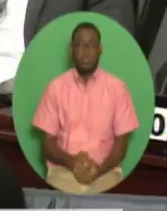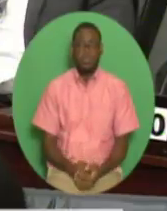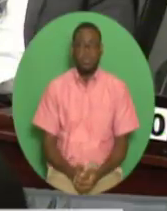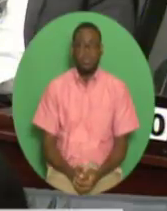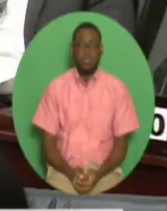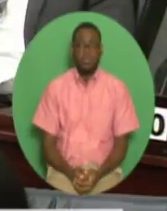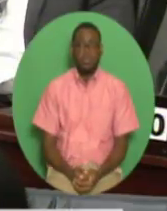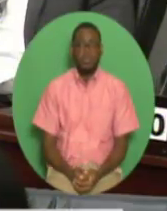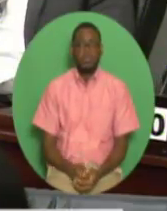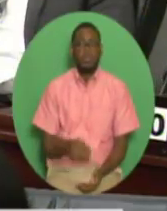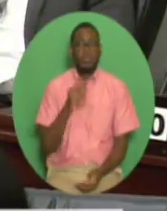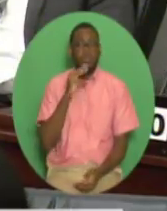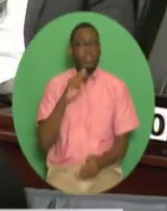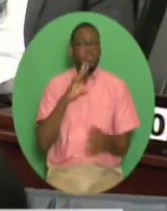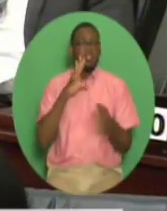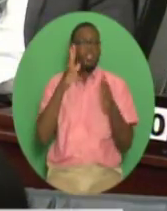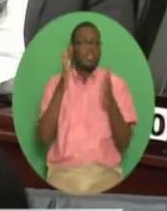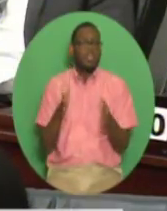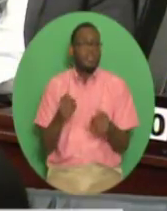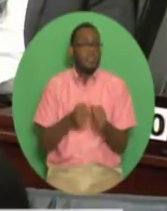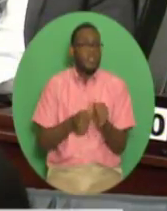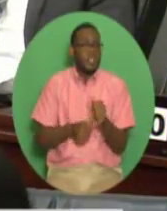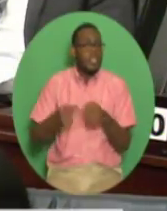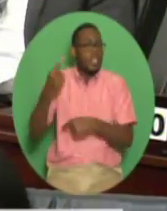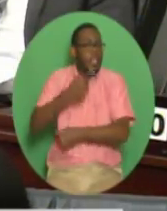Speaker, on a daily basis,